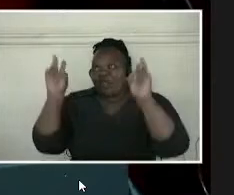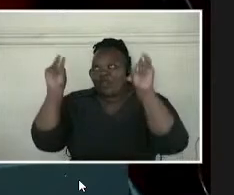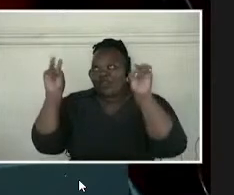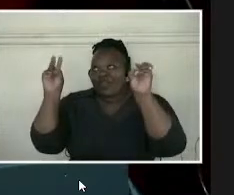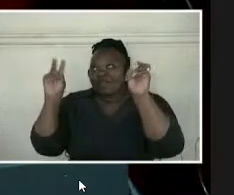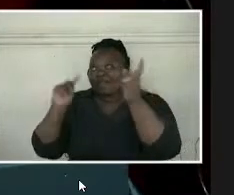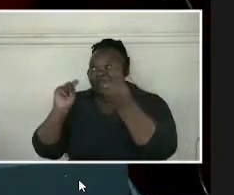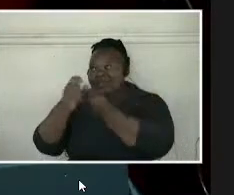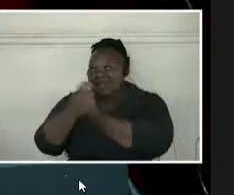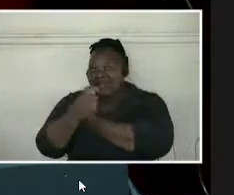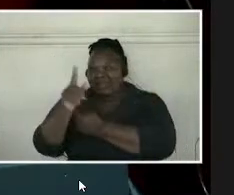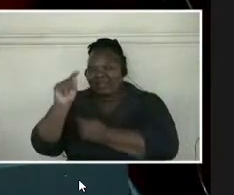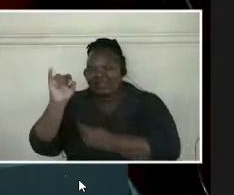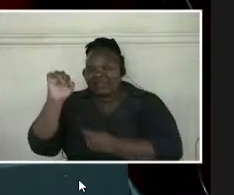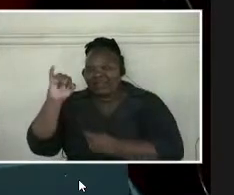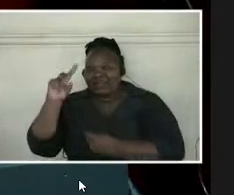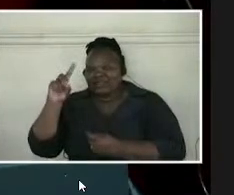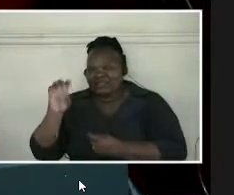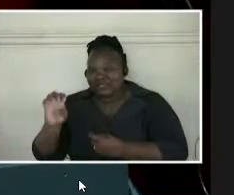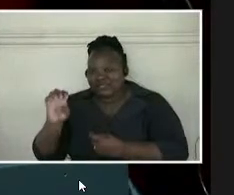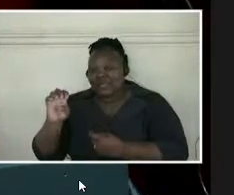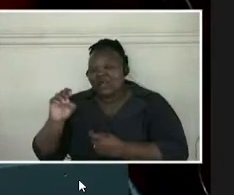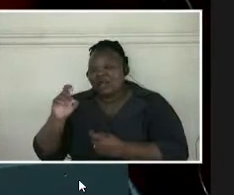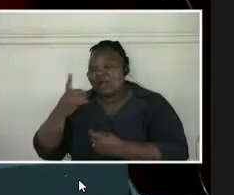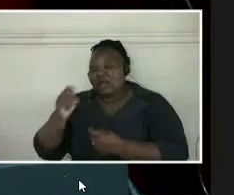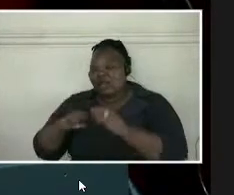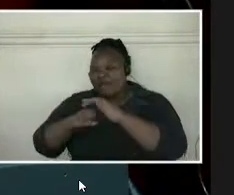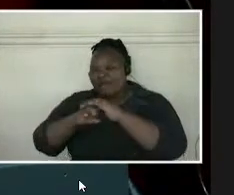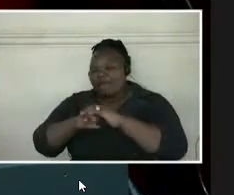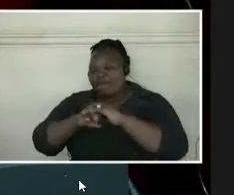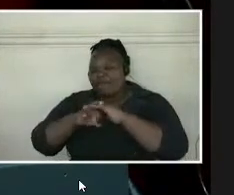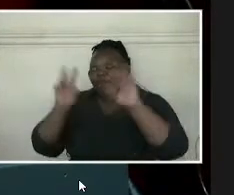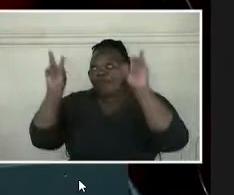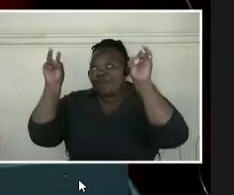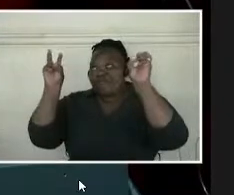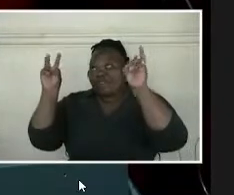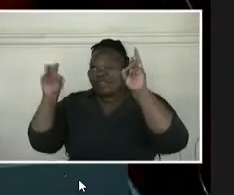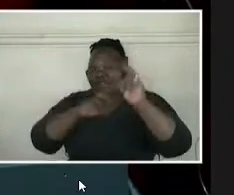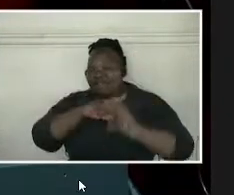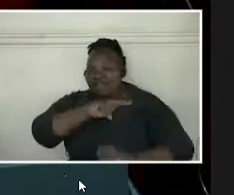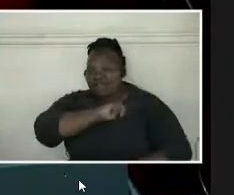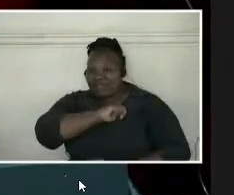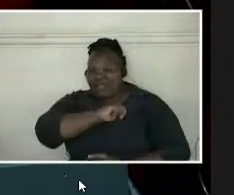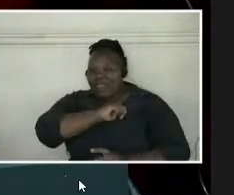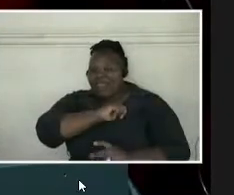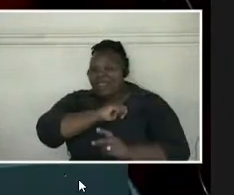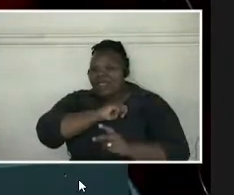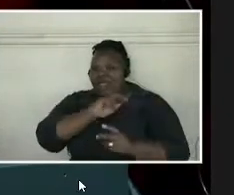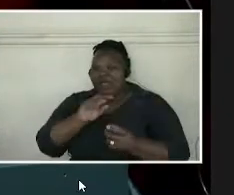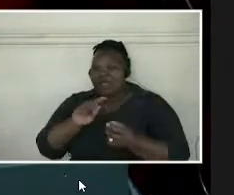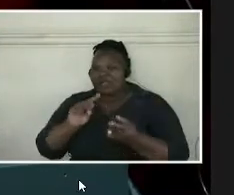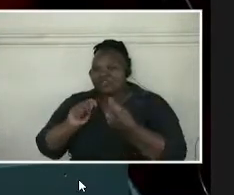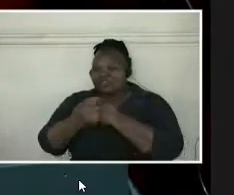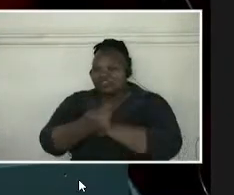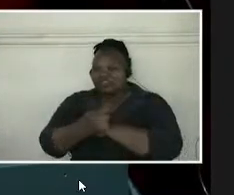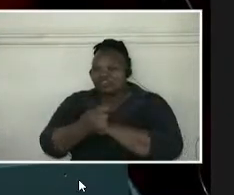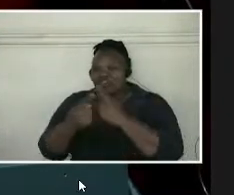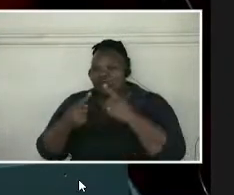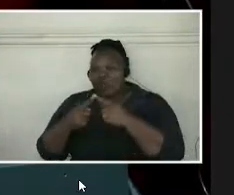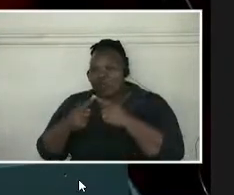as the continuation of the theme of the province of kwazulu natal which is turning the corner in wazoo